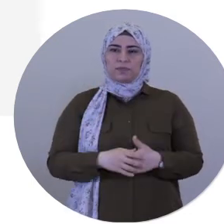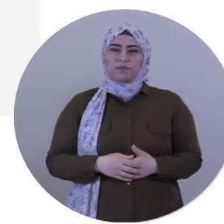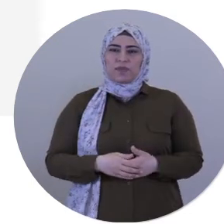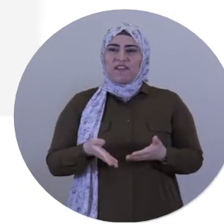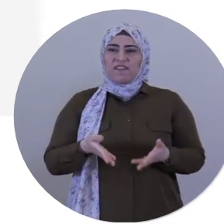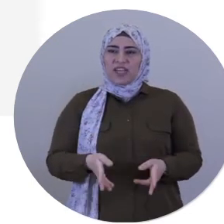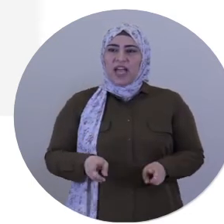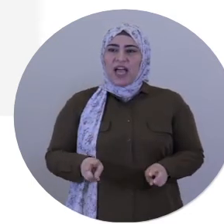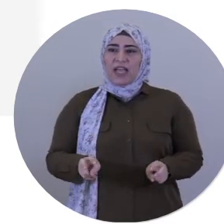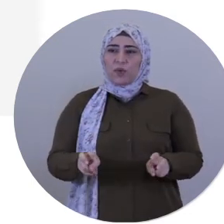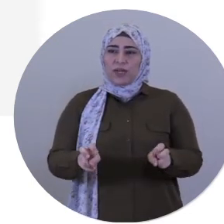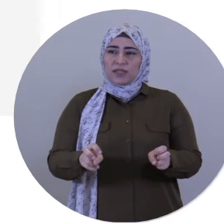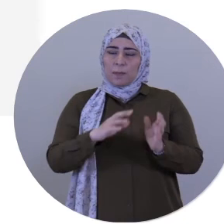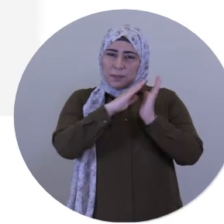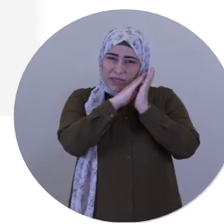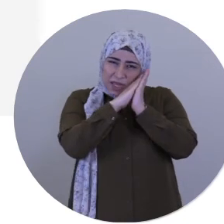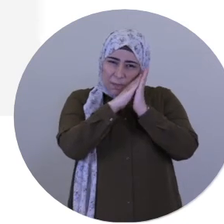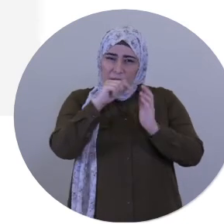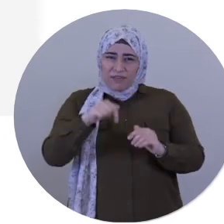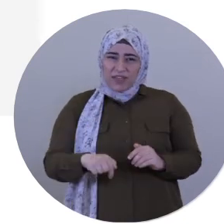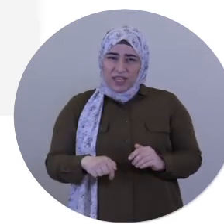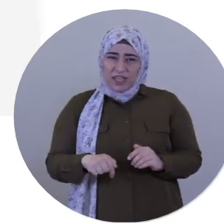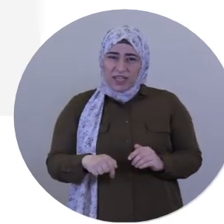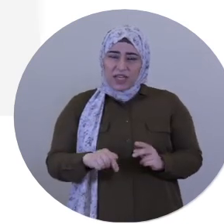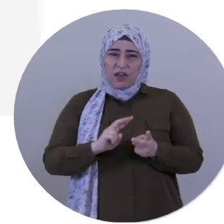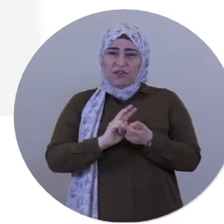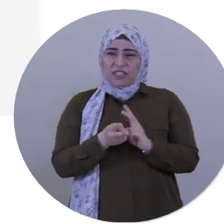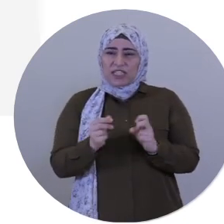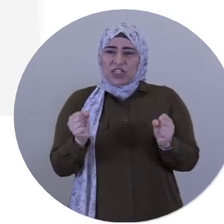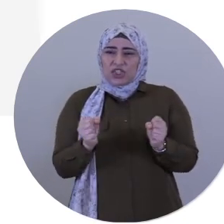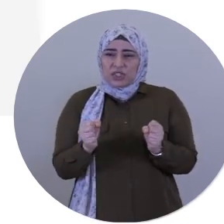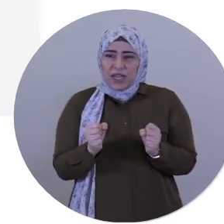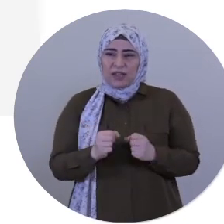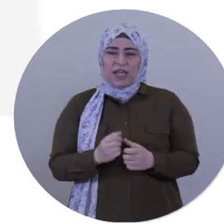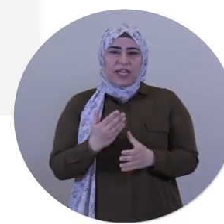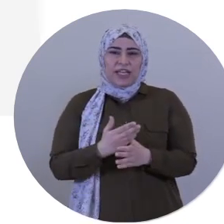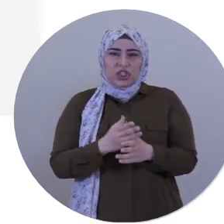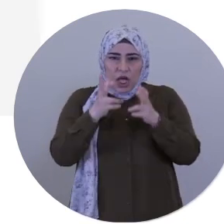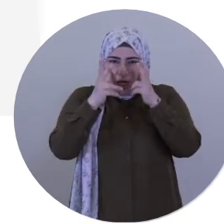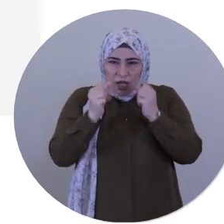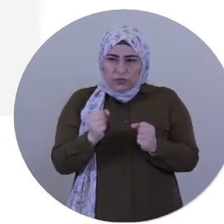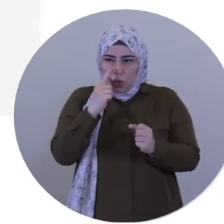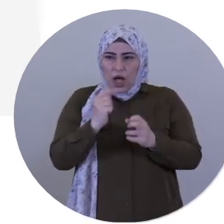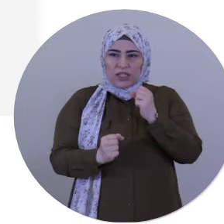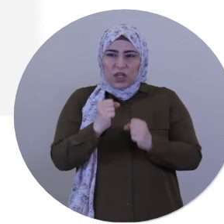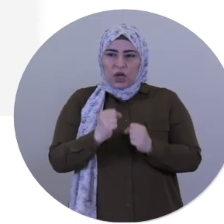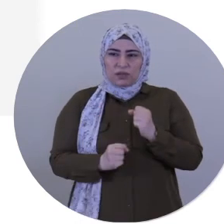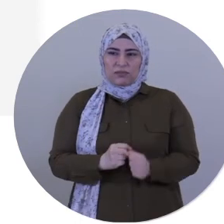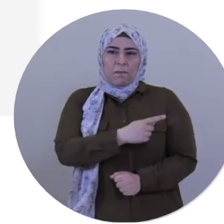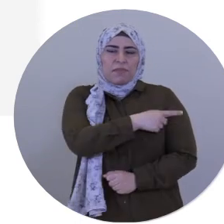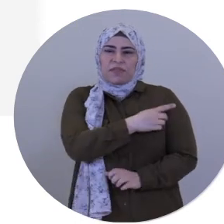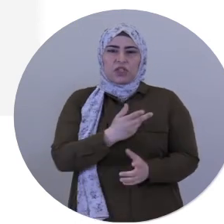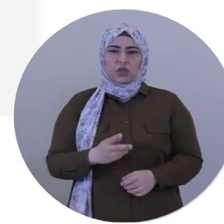the winter. Let's continue. They save their energy and wait till food returns. We call